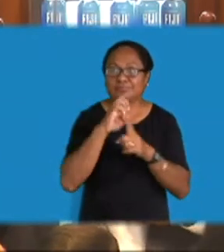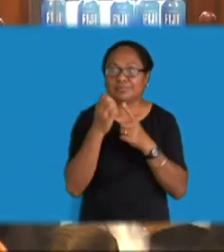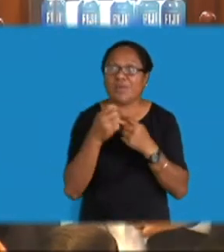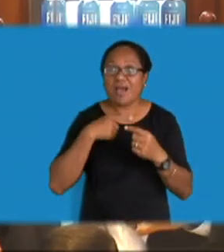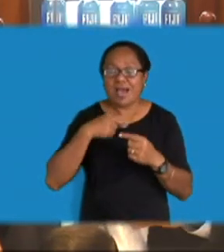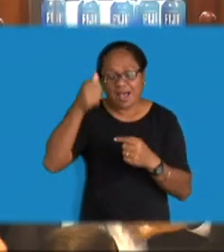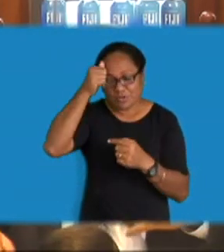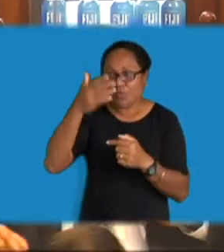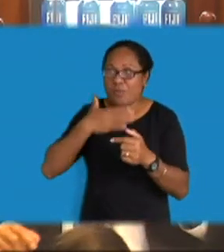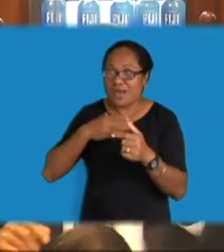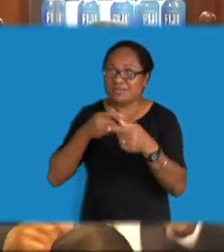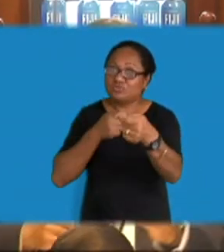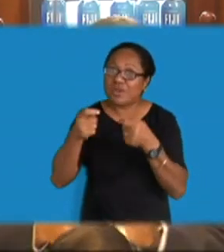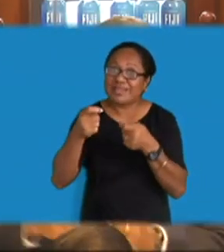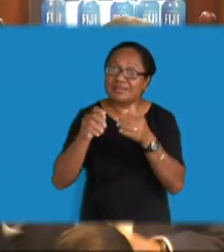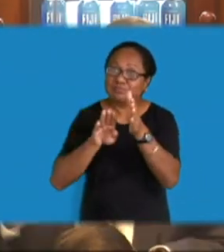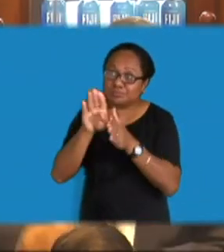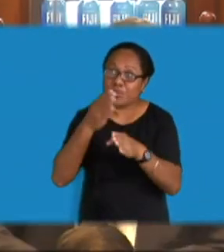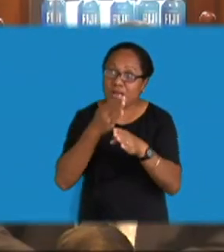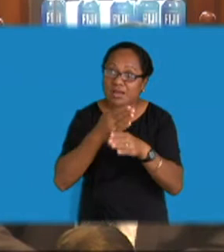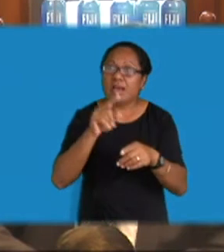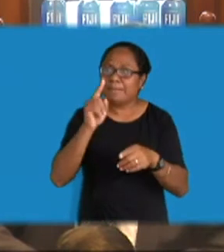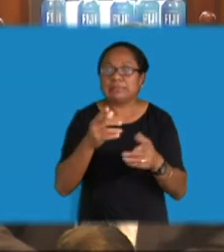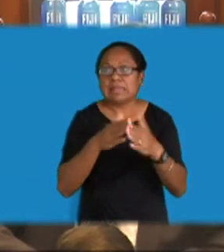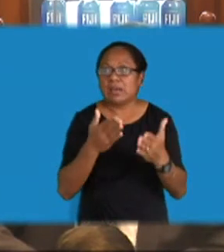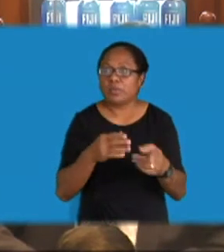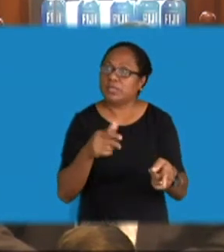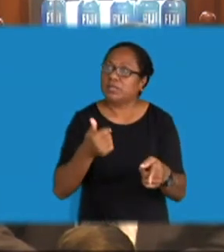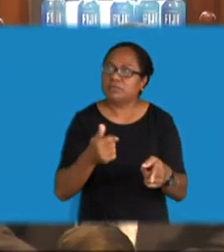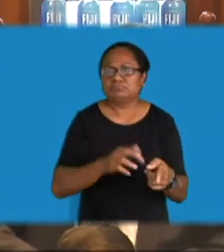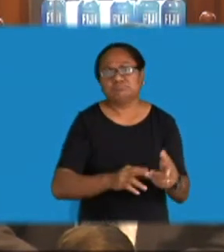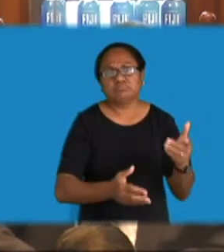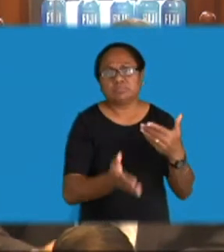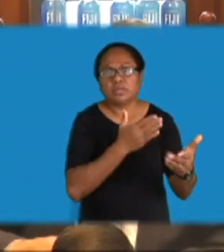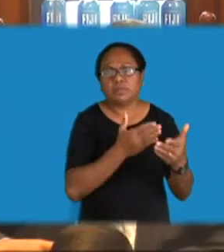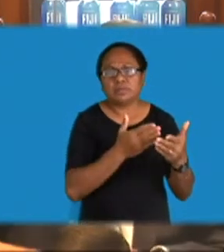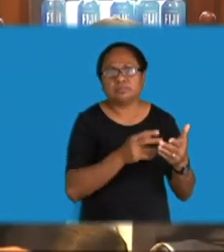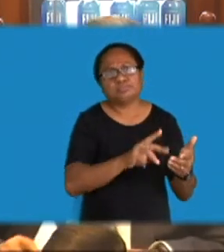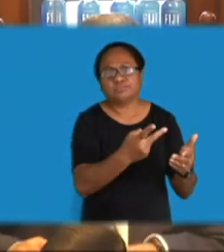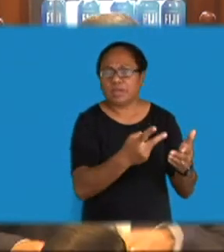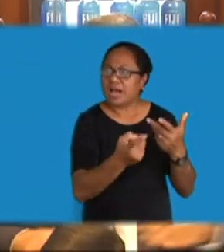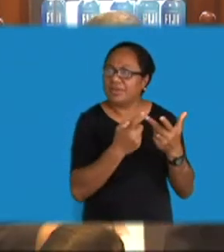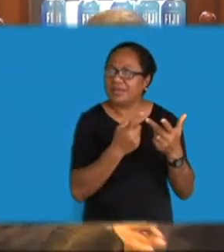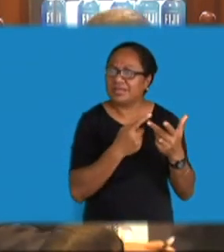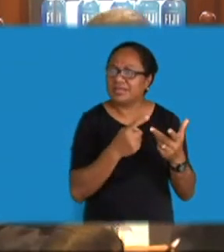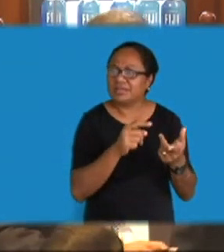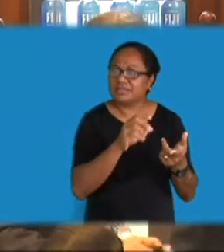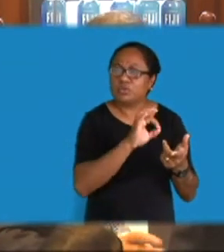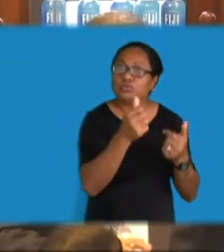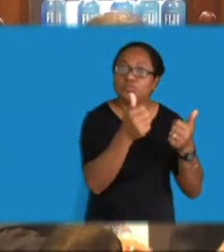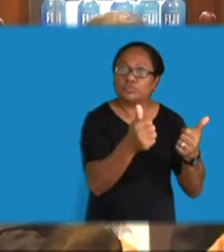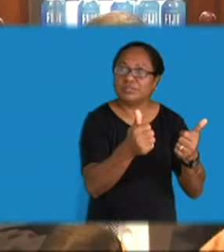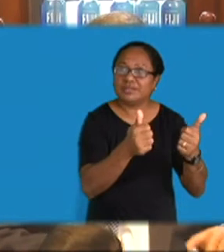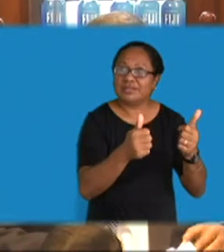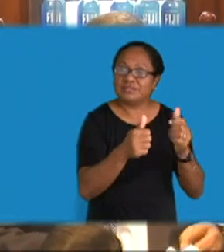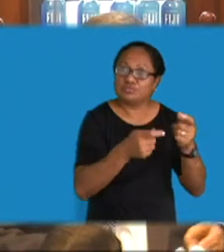trade opportunities in Fiji, we have succumbed to unsafe trading practices. The recent floods and TC Winston brought to light many areas of